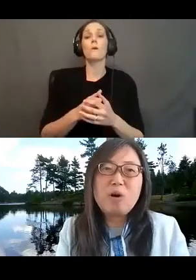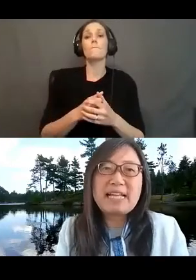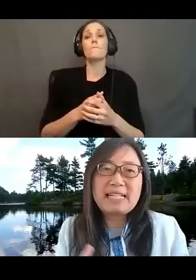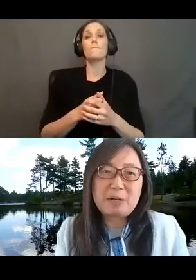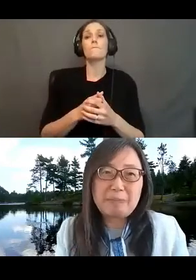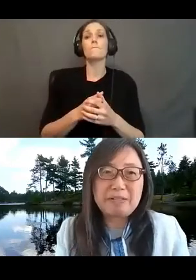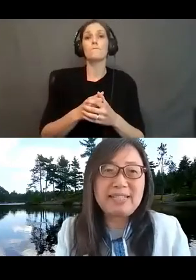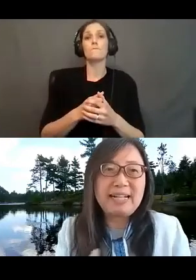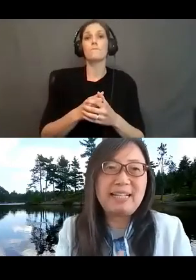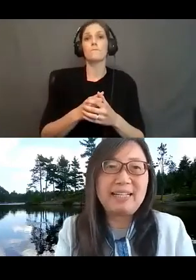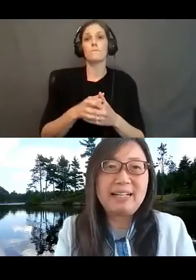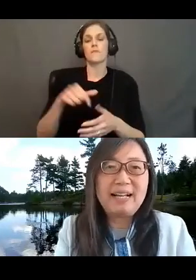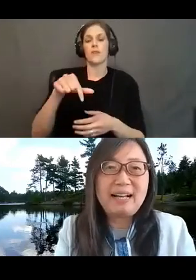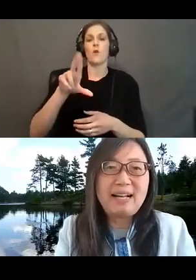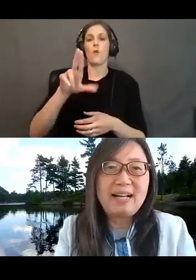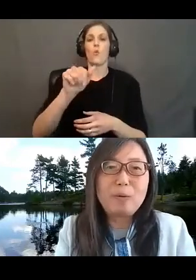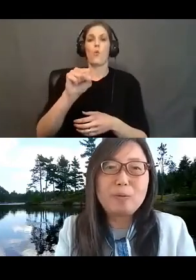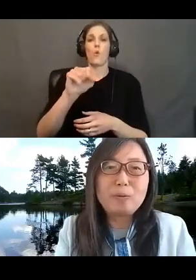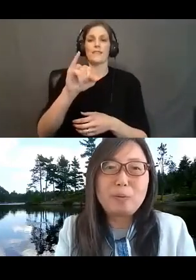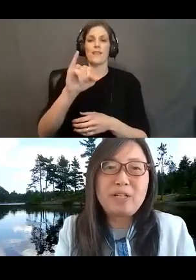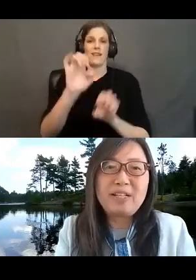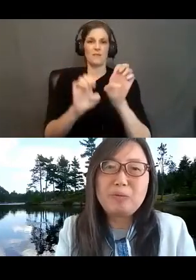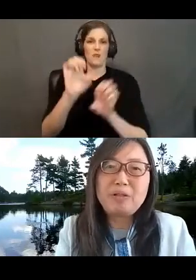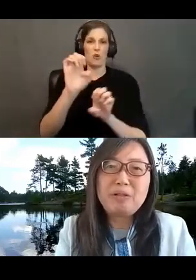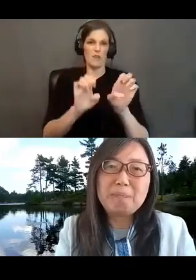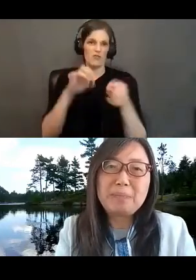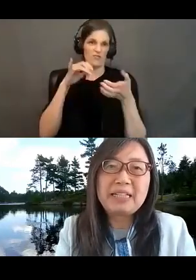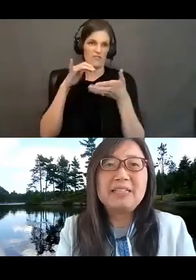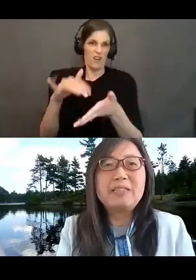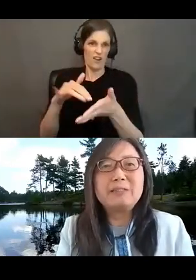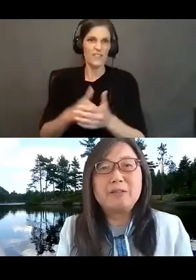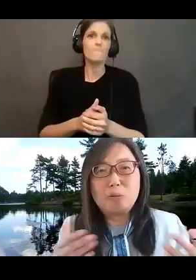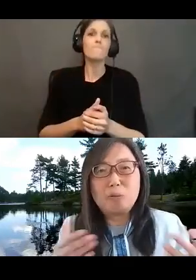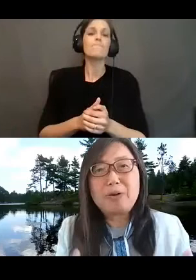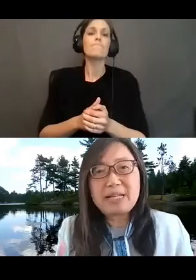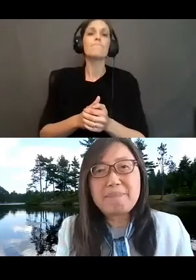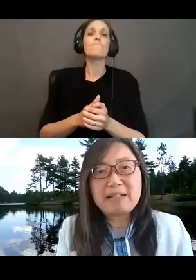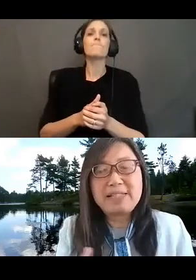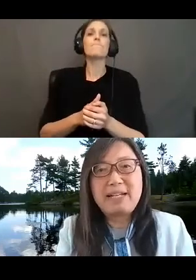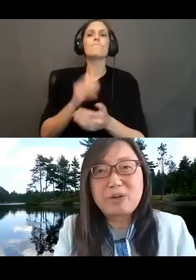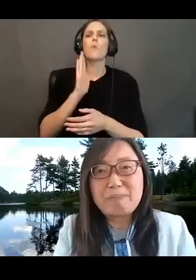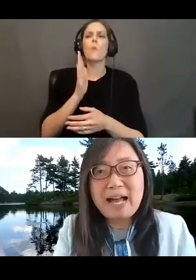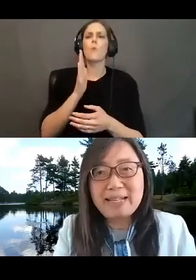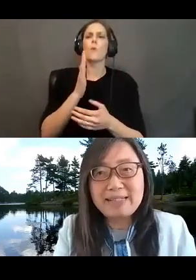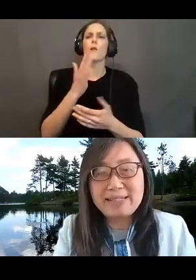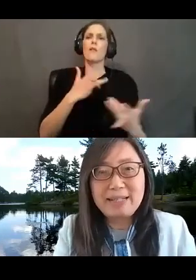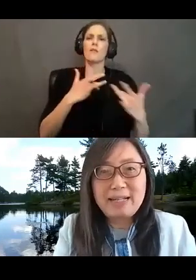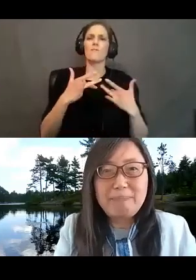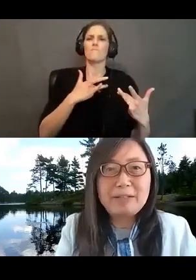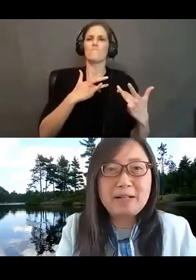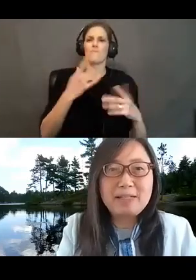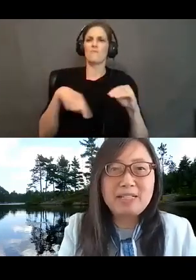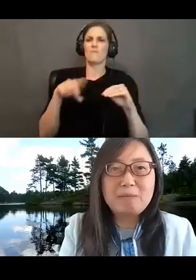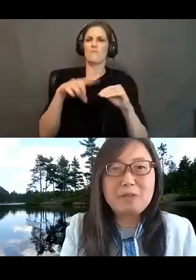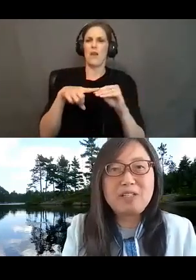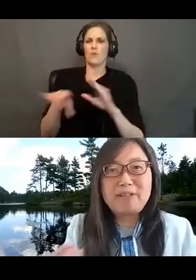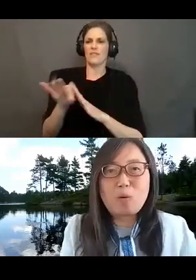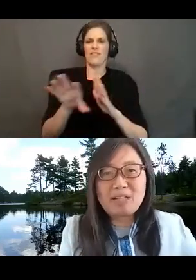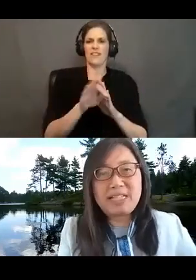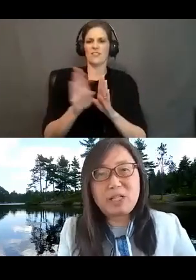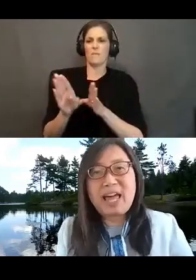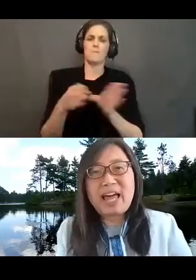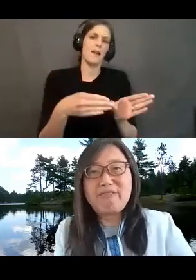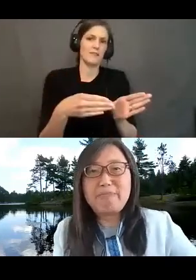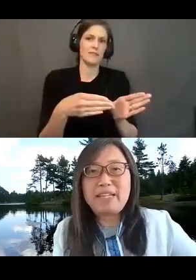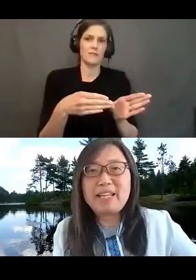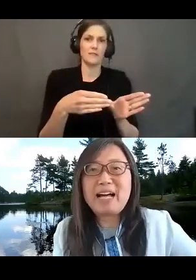in a quasi-experimental study, we will be worried about the selection bias, because the observed